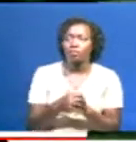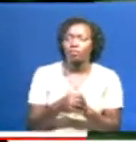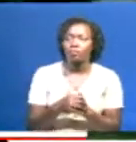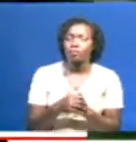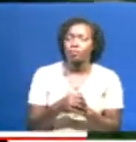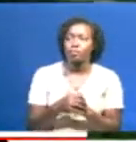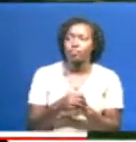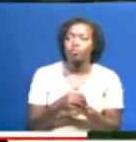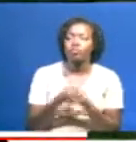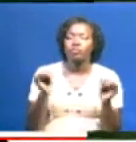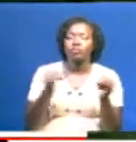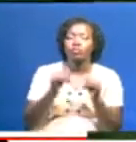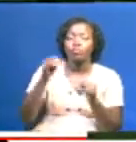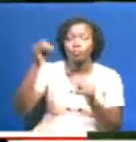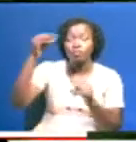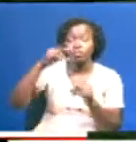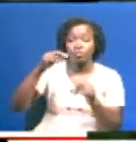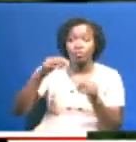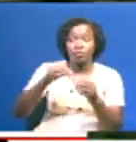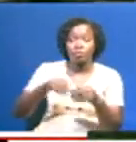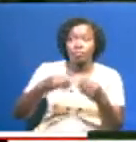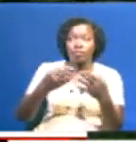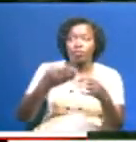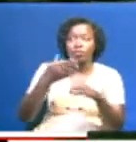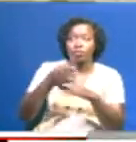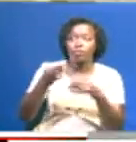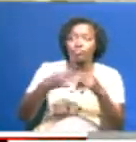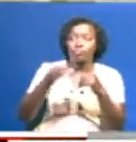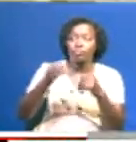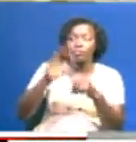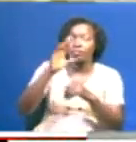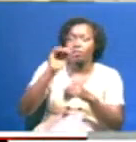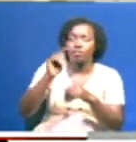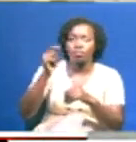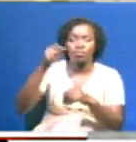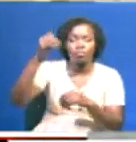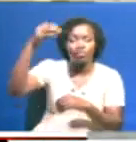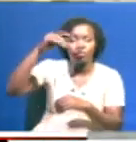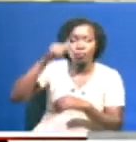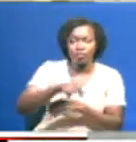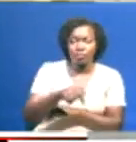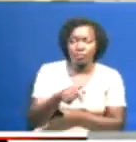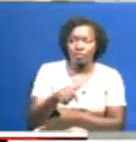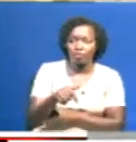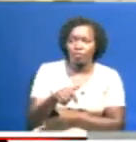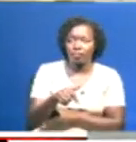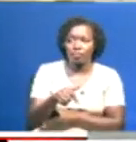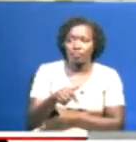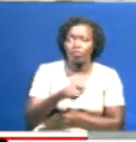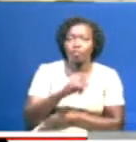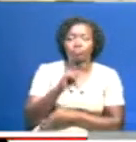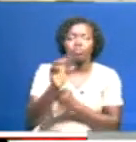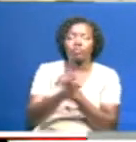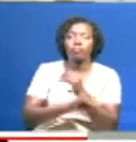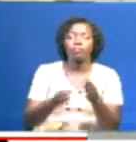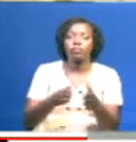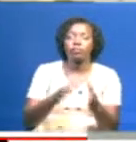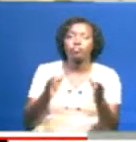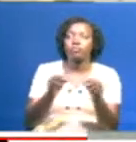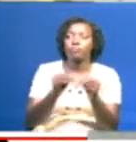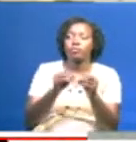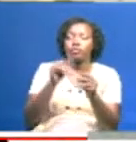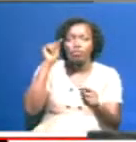Renewable energy sources generate over 80% of Kenya's electricity today, placing the country on its way to meeting its goal